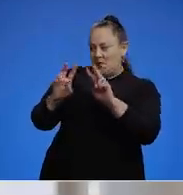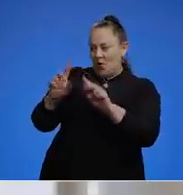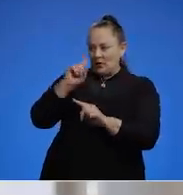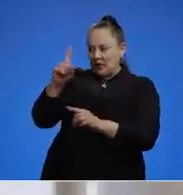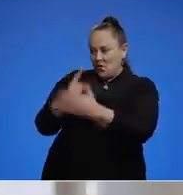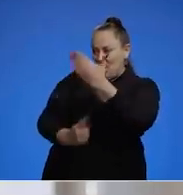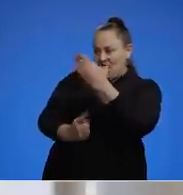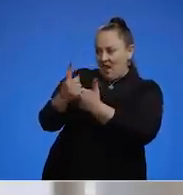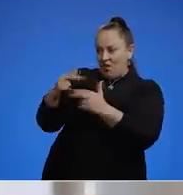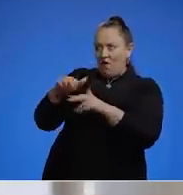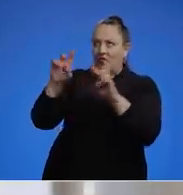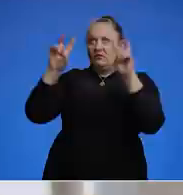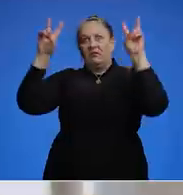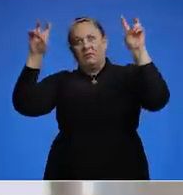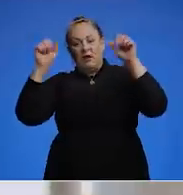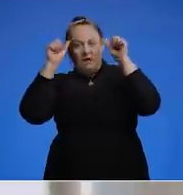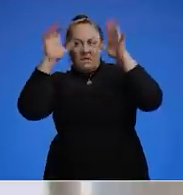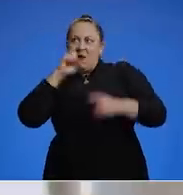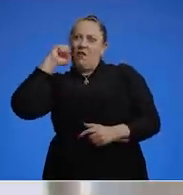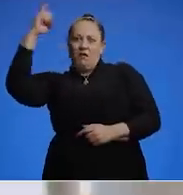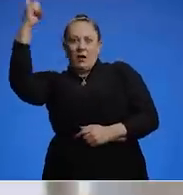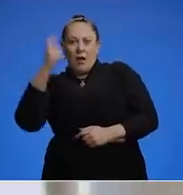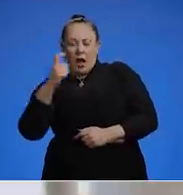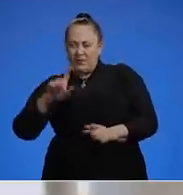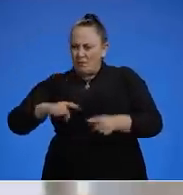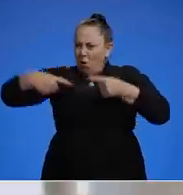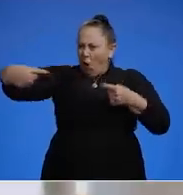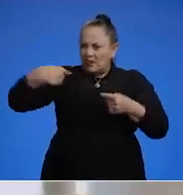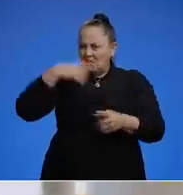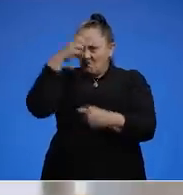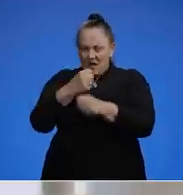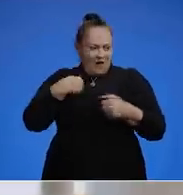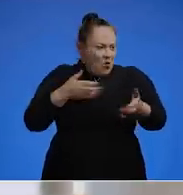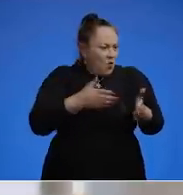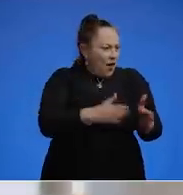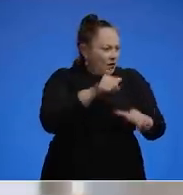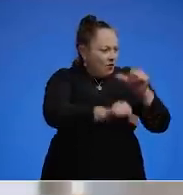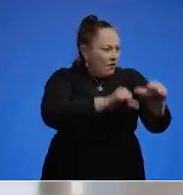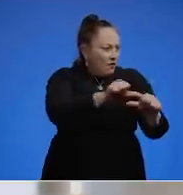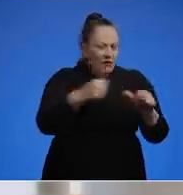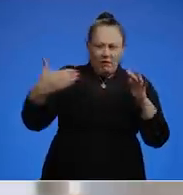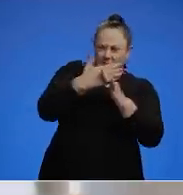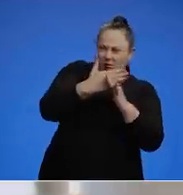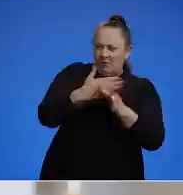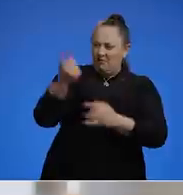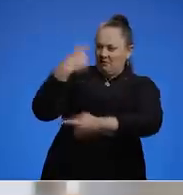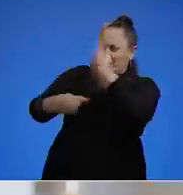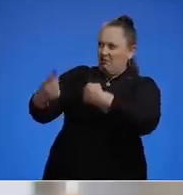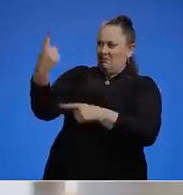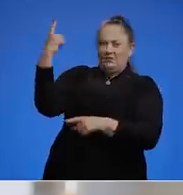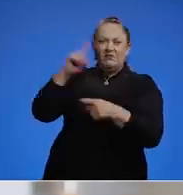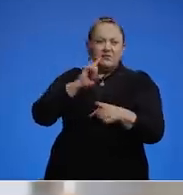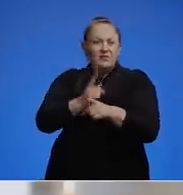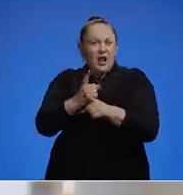virtuous man, since he annoys us and opposes our way of life, reproaches us for our breaches of the